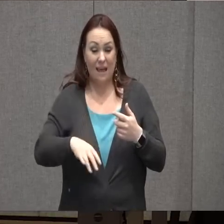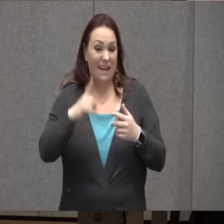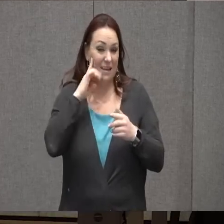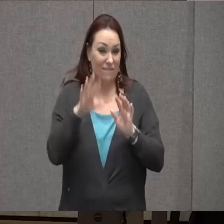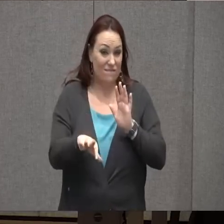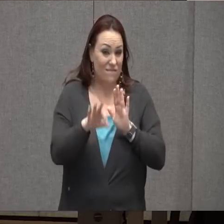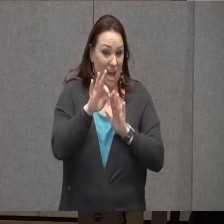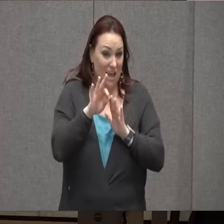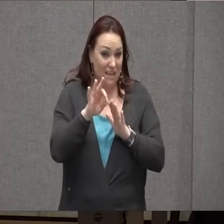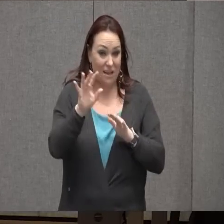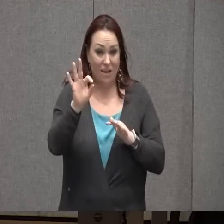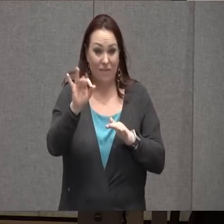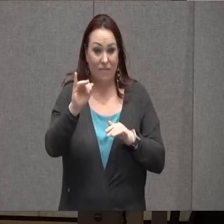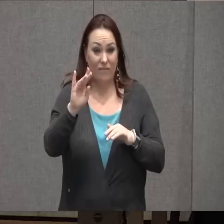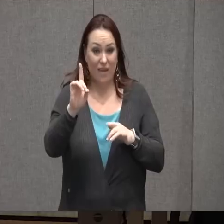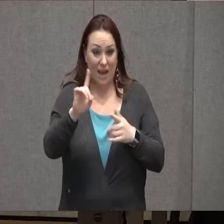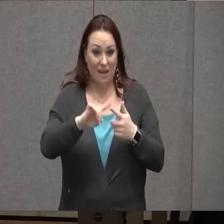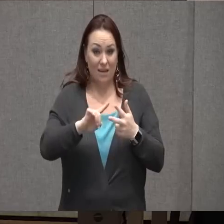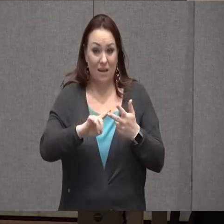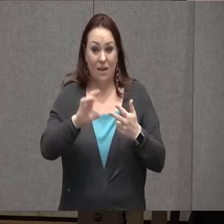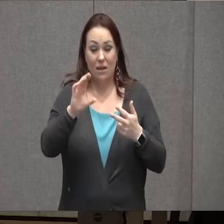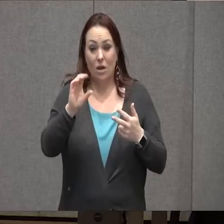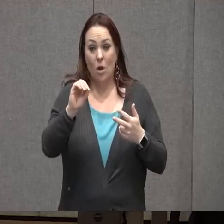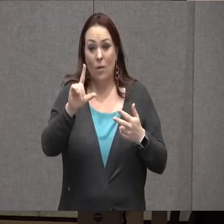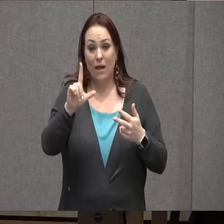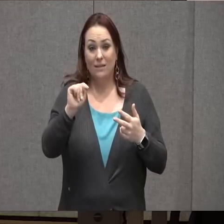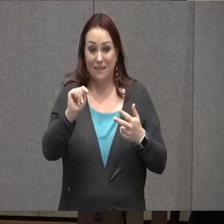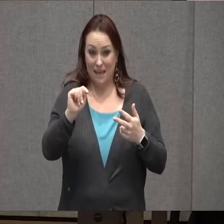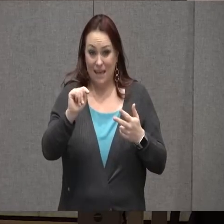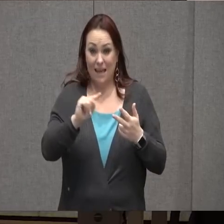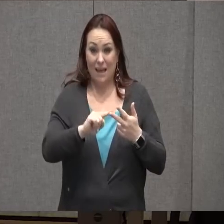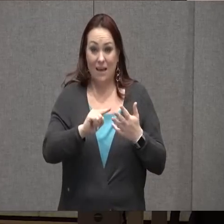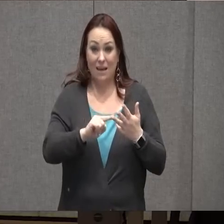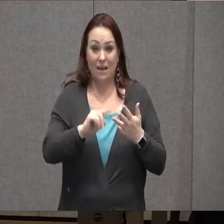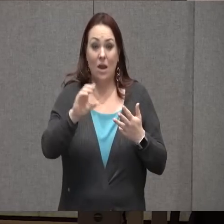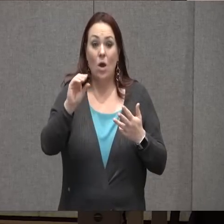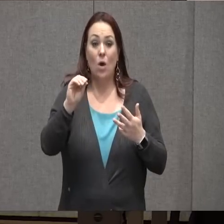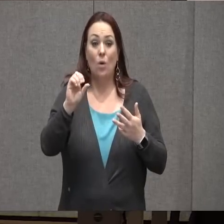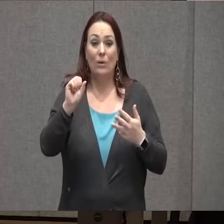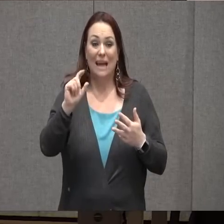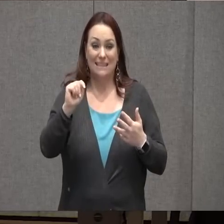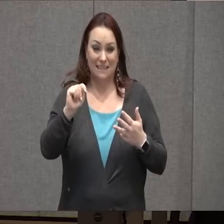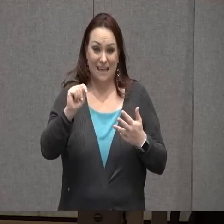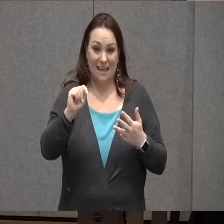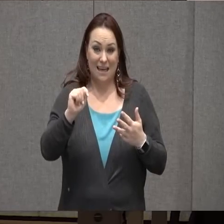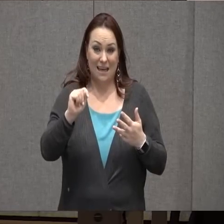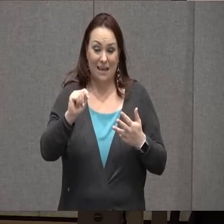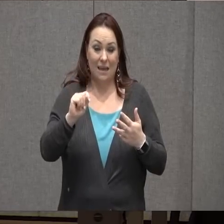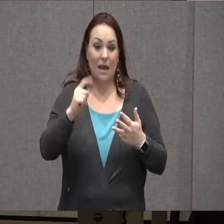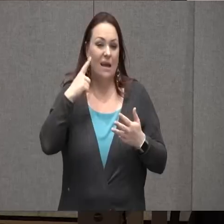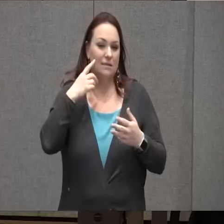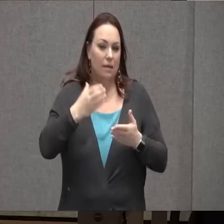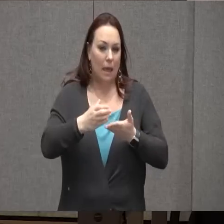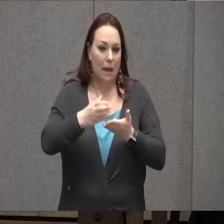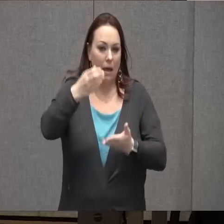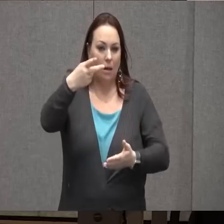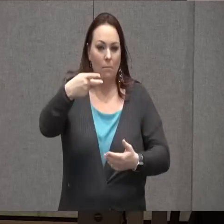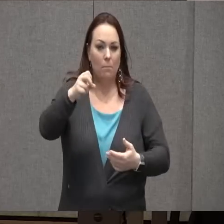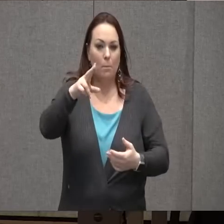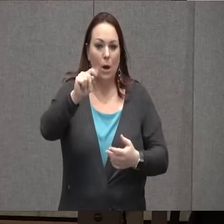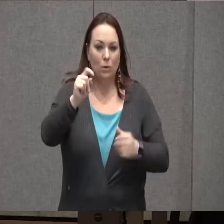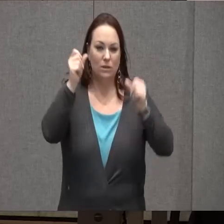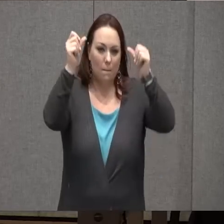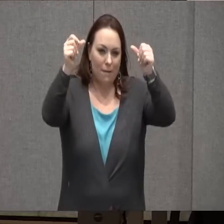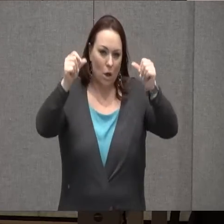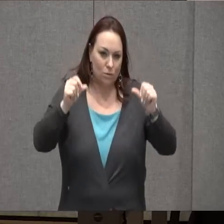find, olt, O-L-T, and O-S-T, as in post, because those are